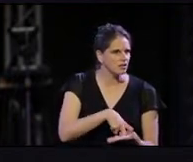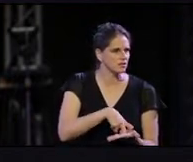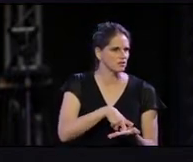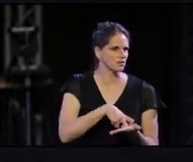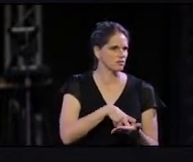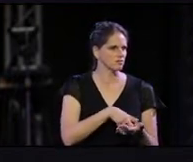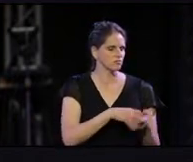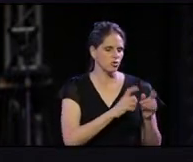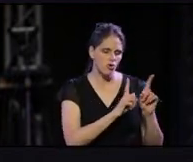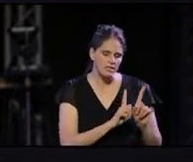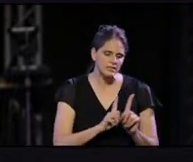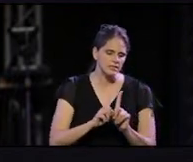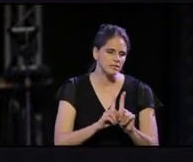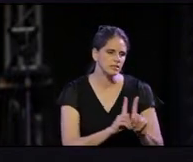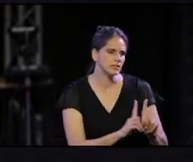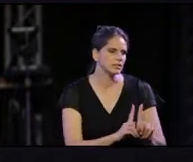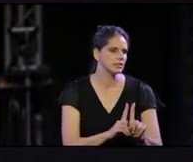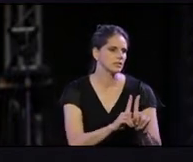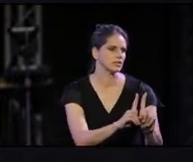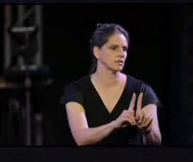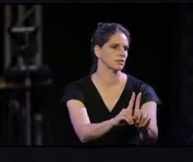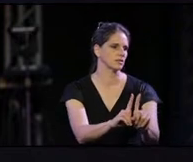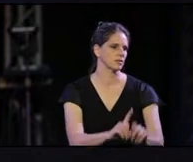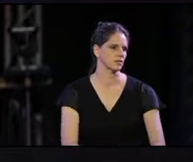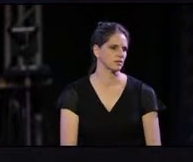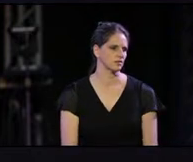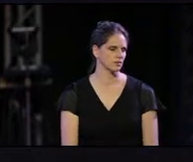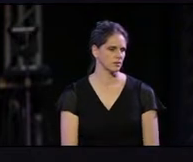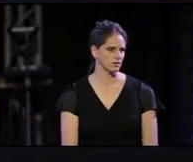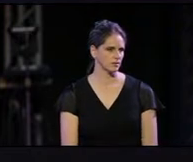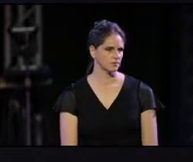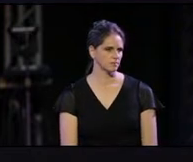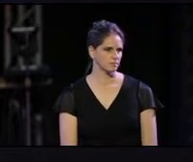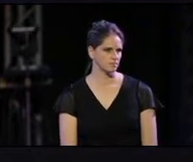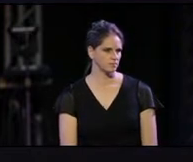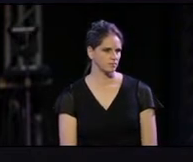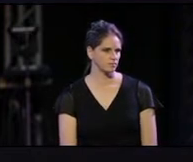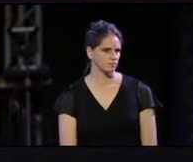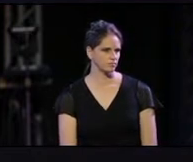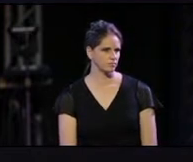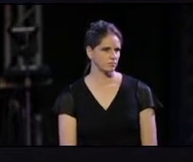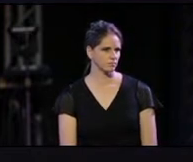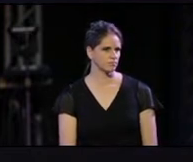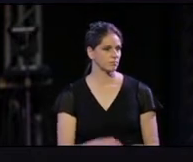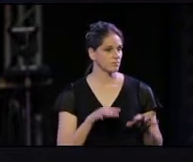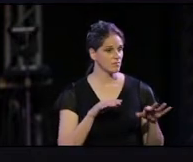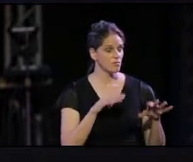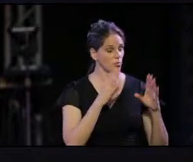the road, hiding, running away.